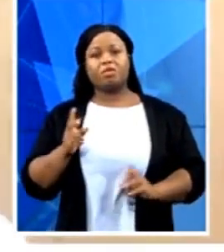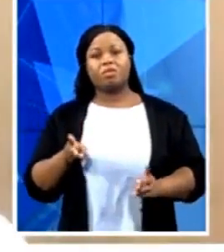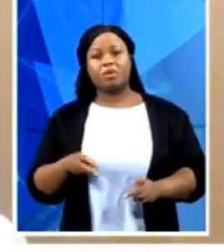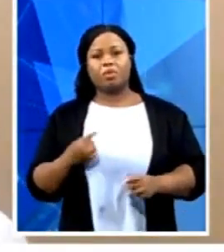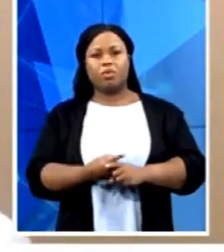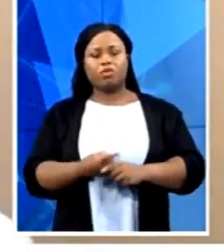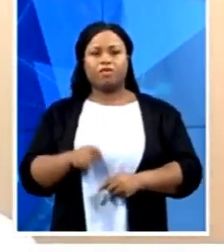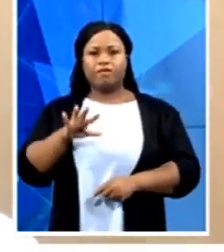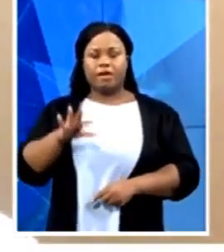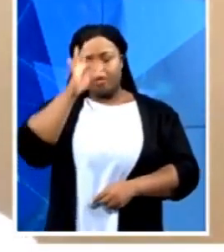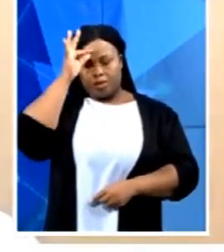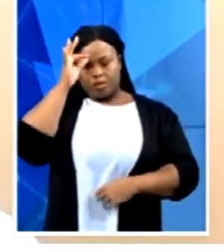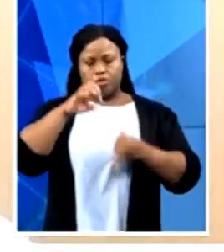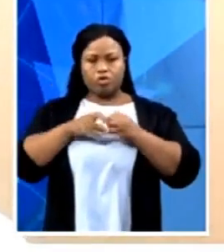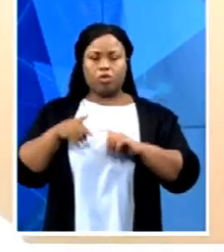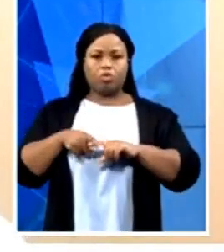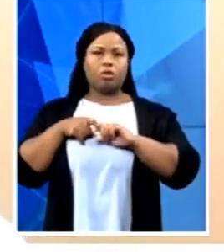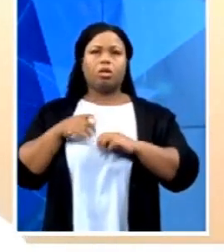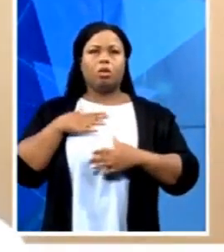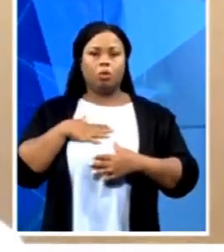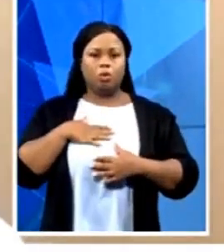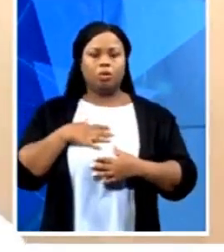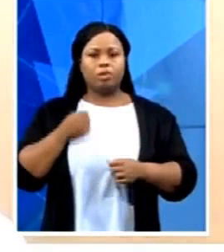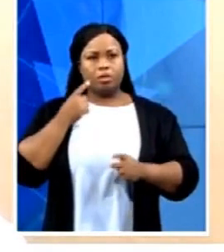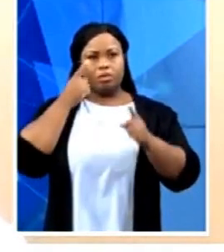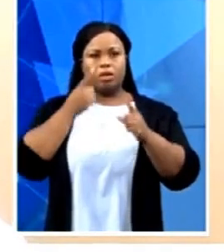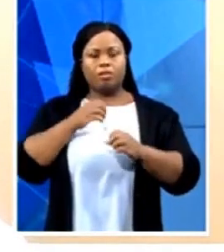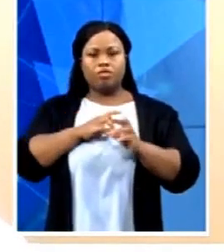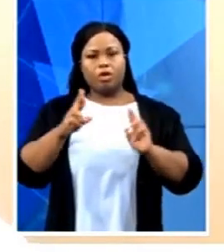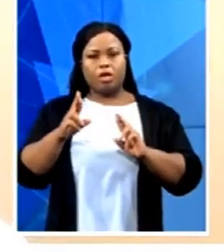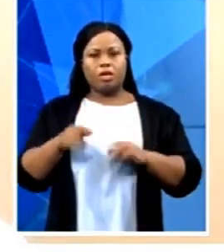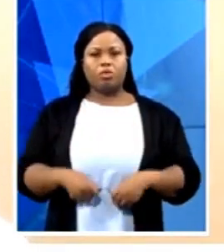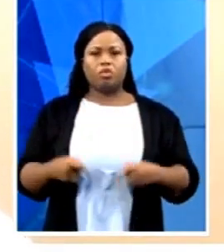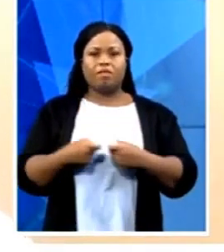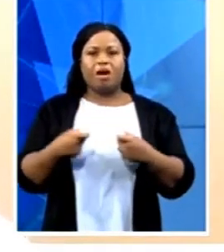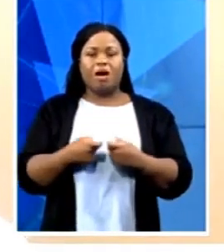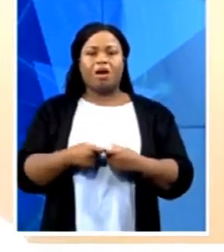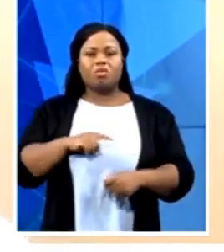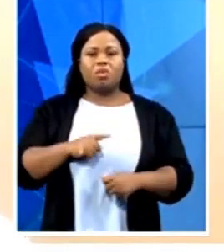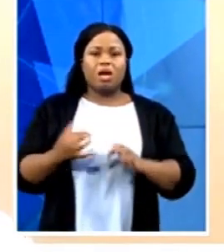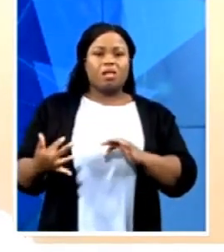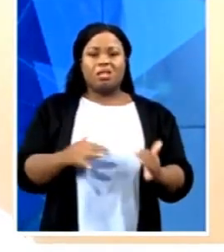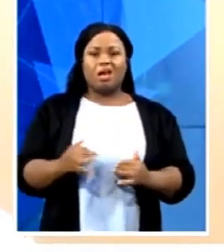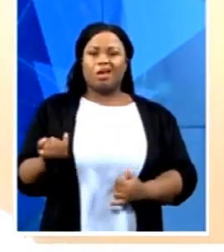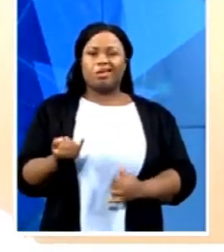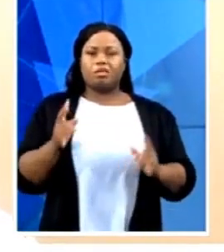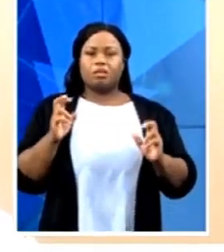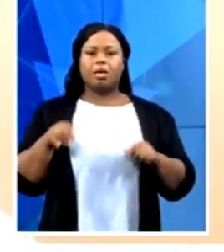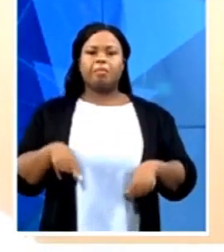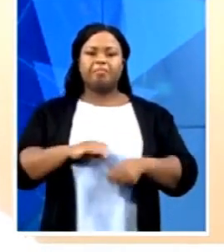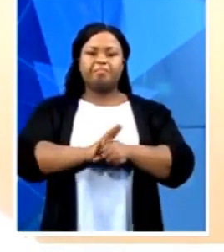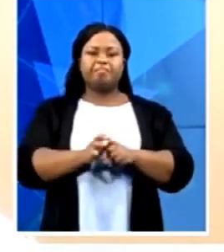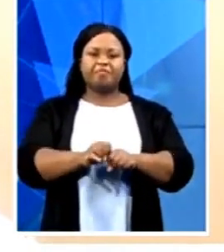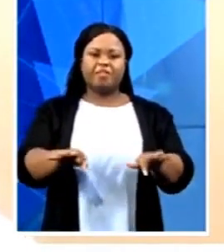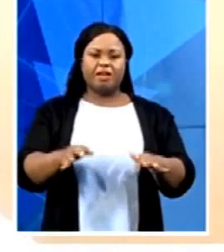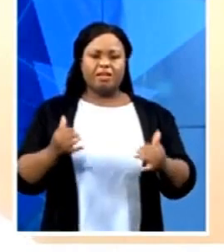the setting of going into this war that we're battling, which is the novel strain of the coronavirus. And so, like I said, we're trying to